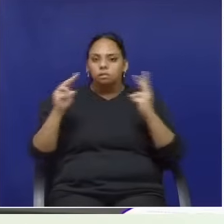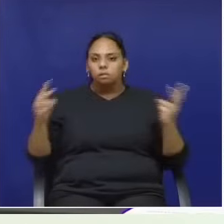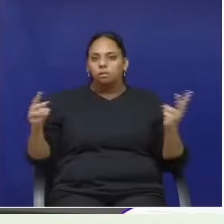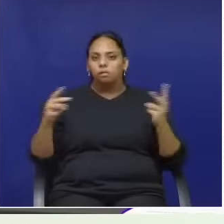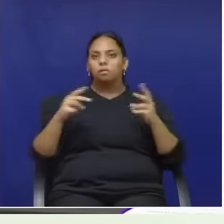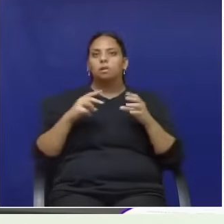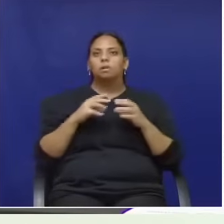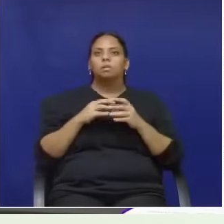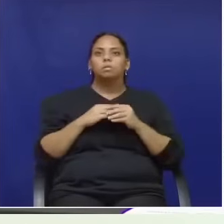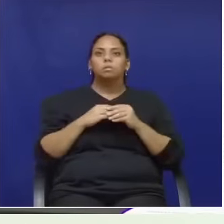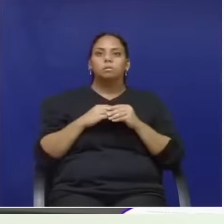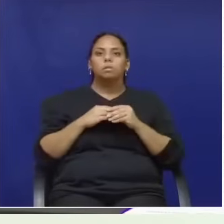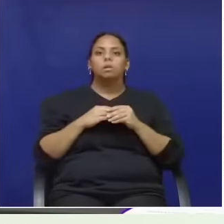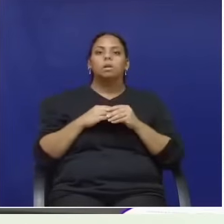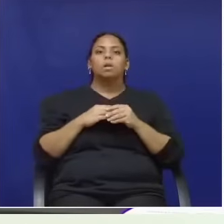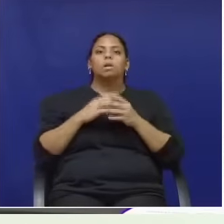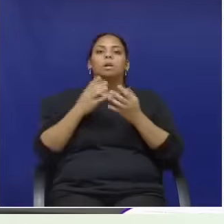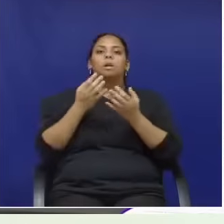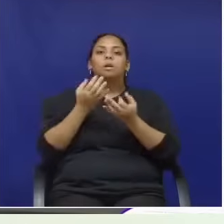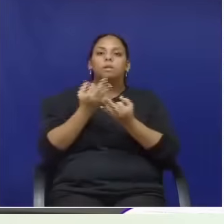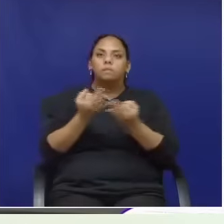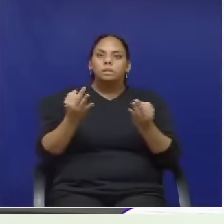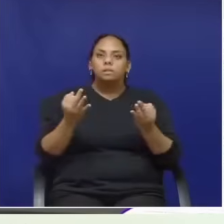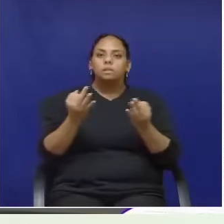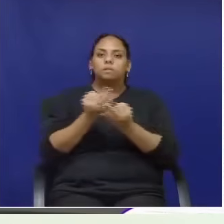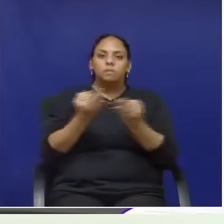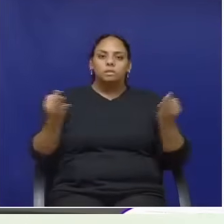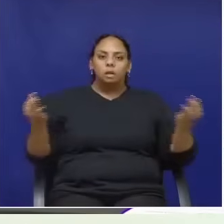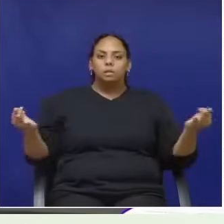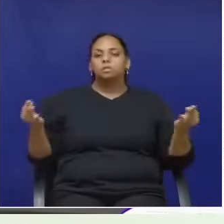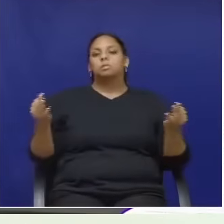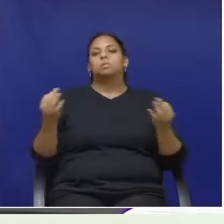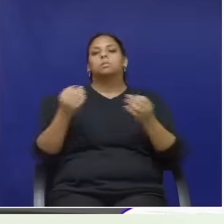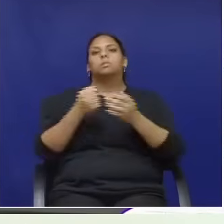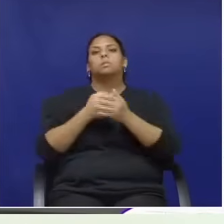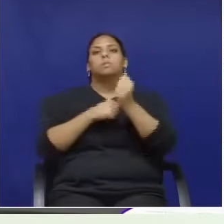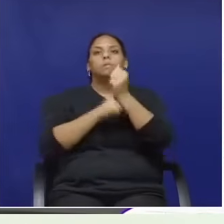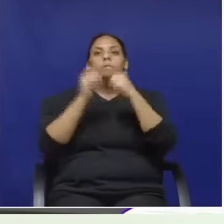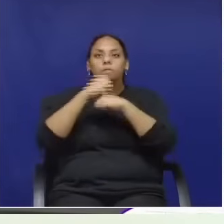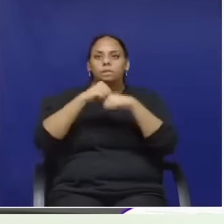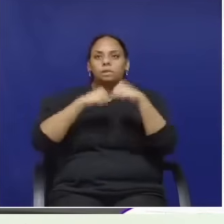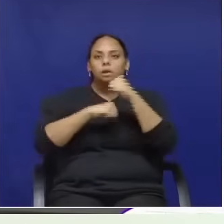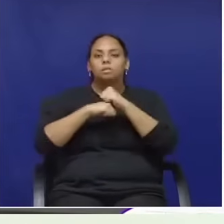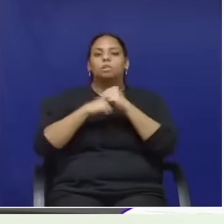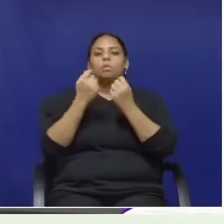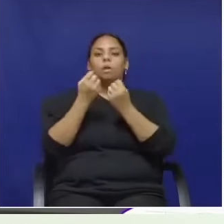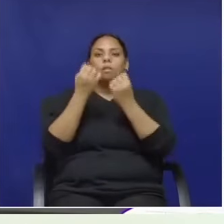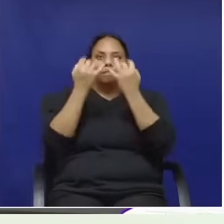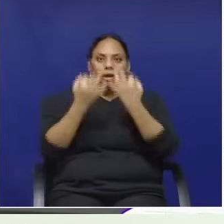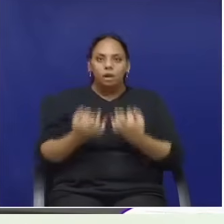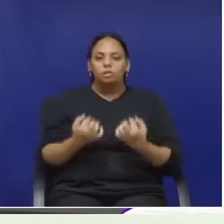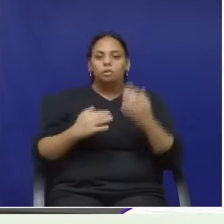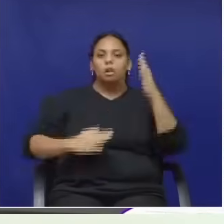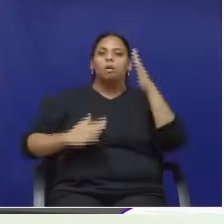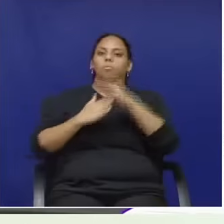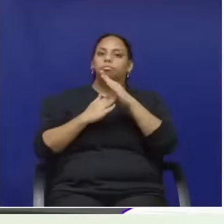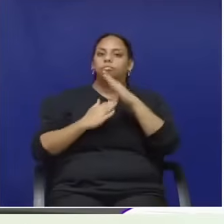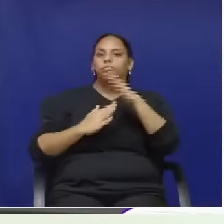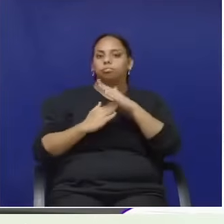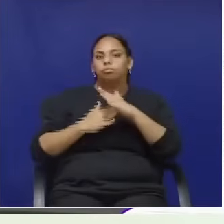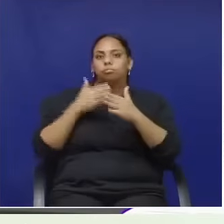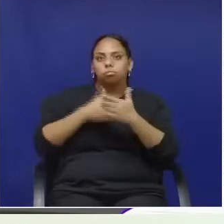adequate lighting infrastructure remain constrained by prevailing financial